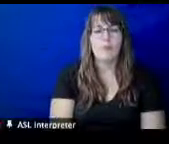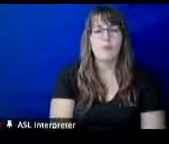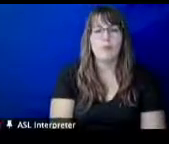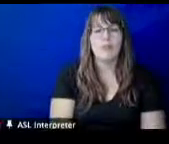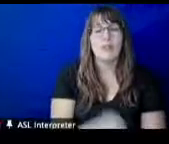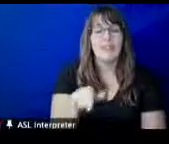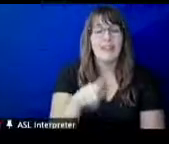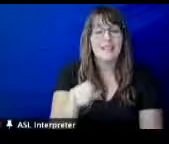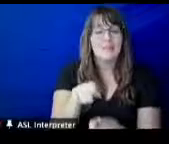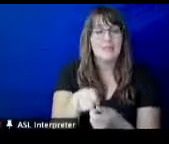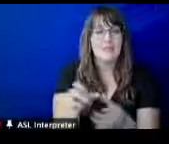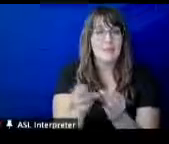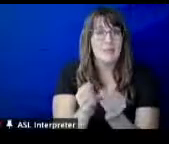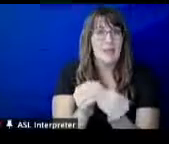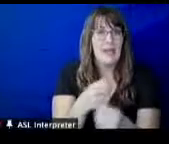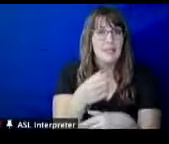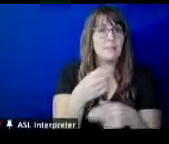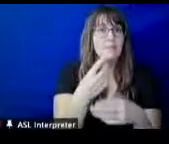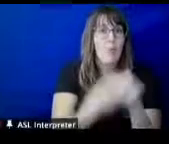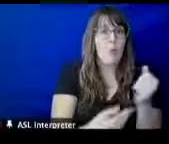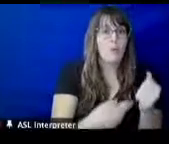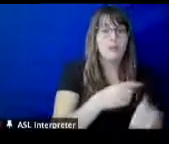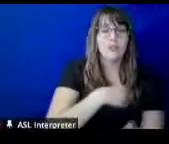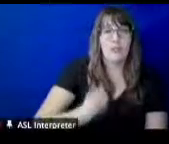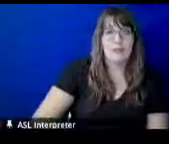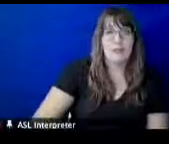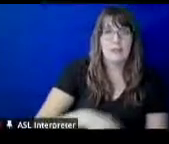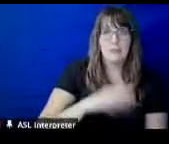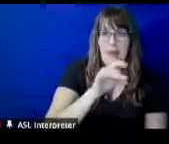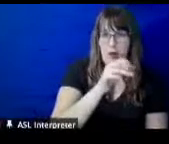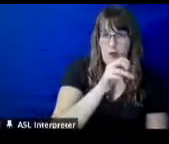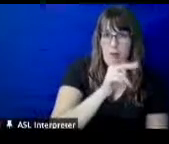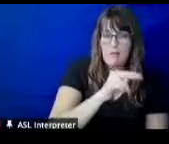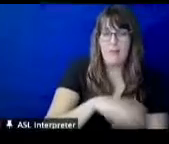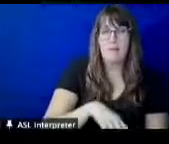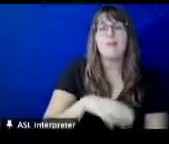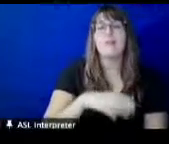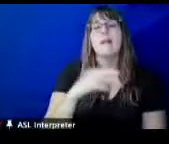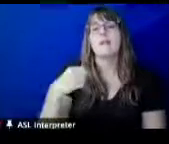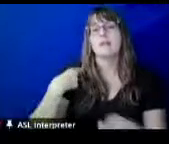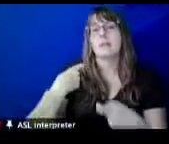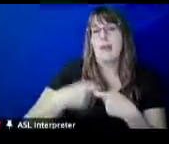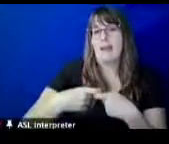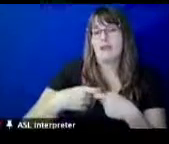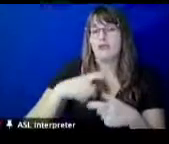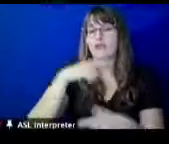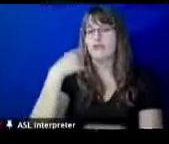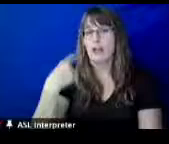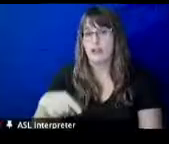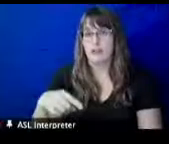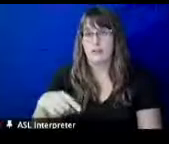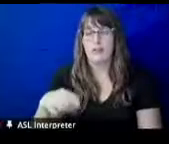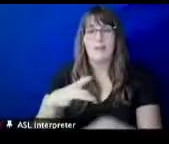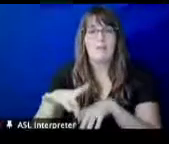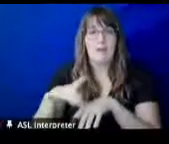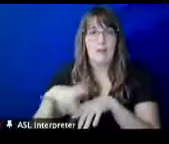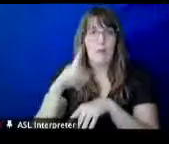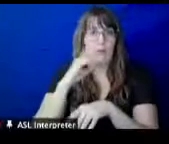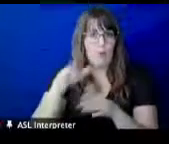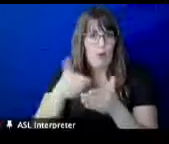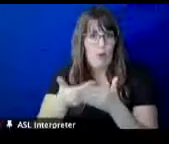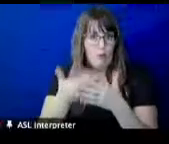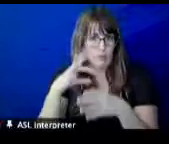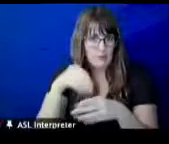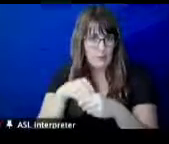meeting, we'll have Spanish, Mandarin, Russian, and Cantonese listening lines and interpreters available. And